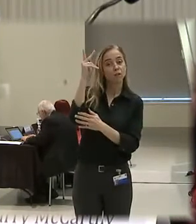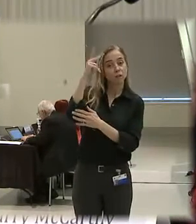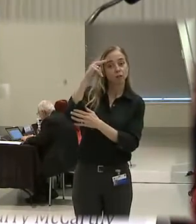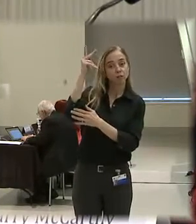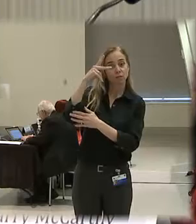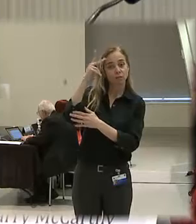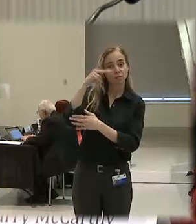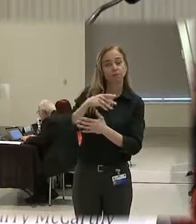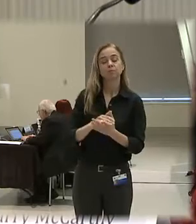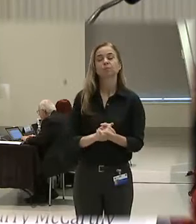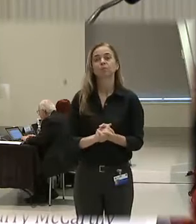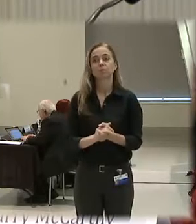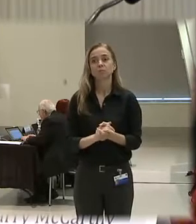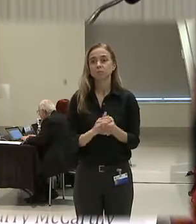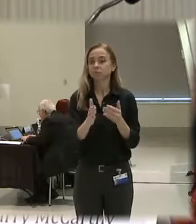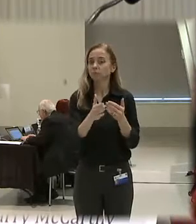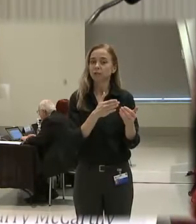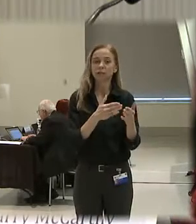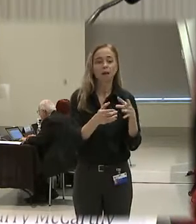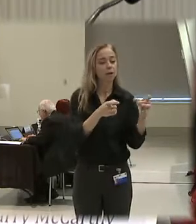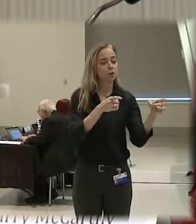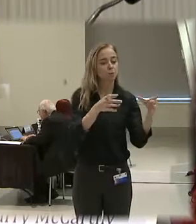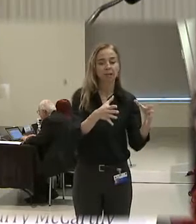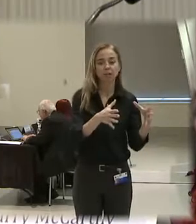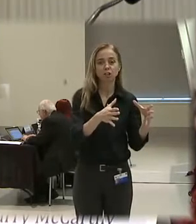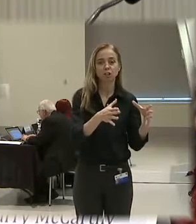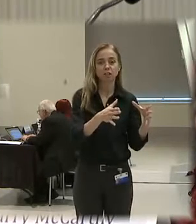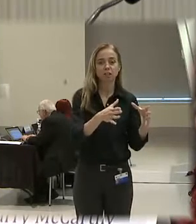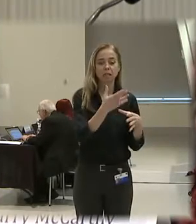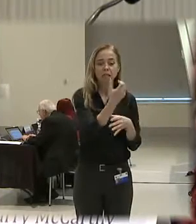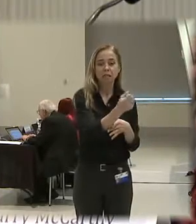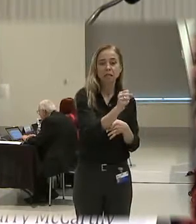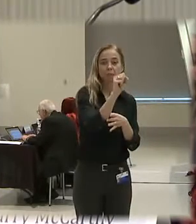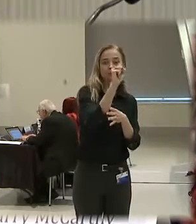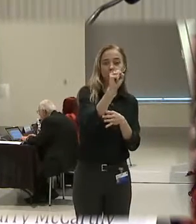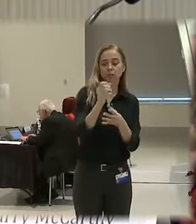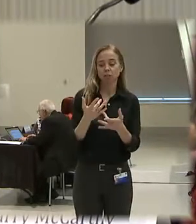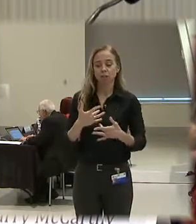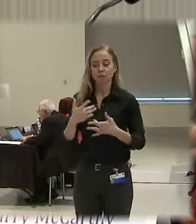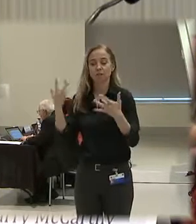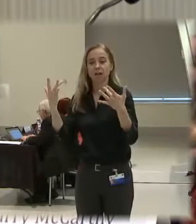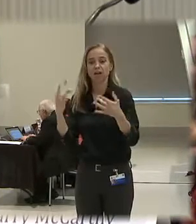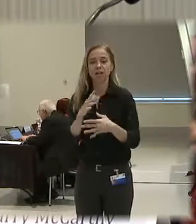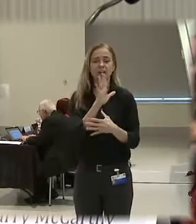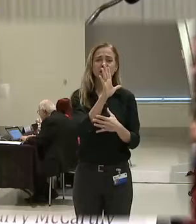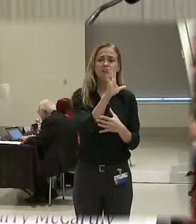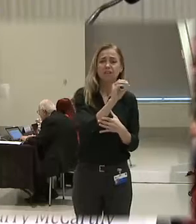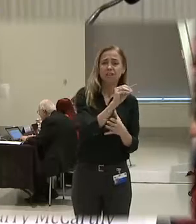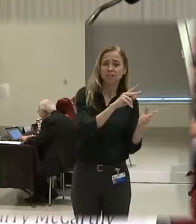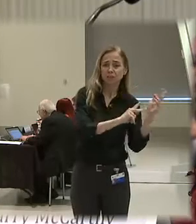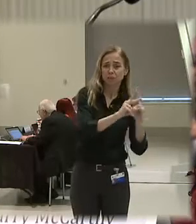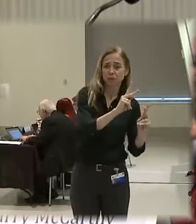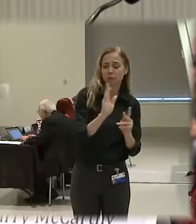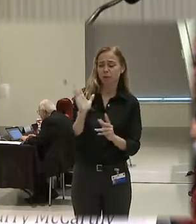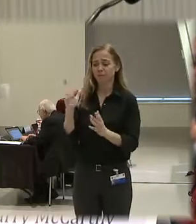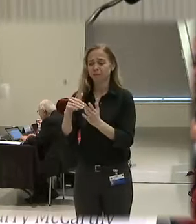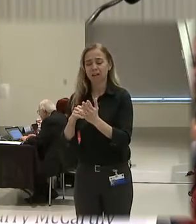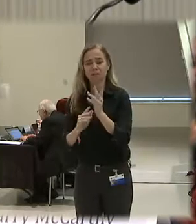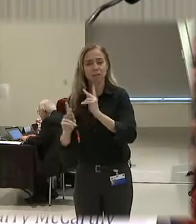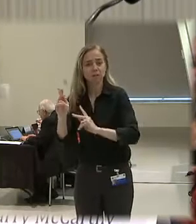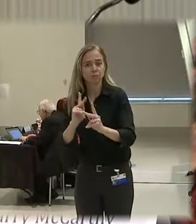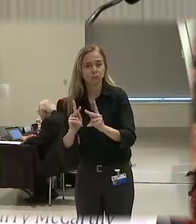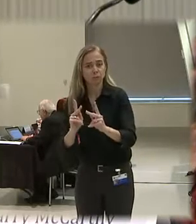Whether you're managing demonstrations or events with 50 people or 5,000 people,